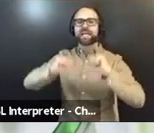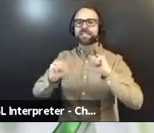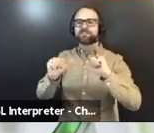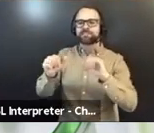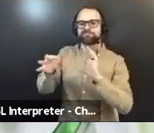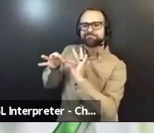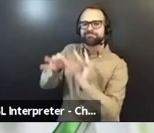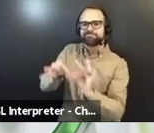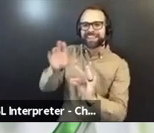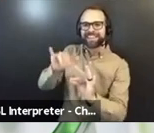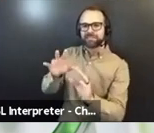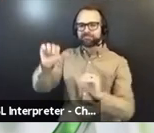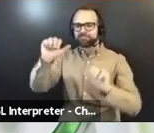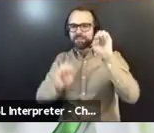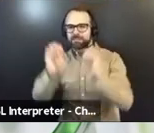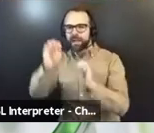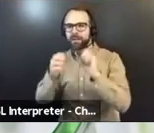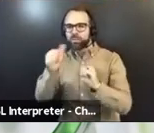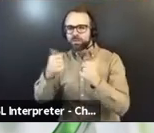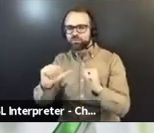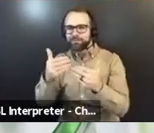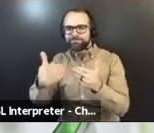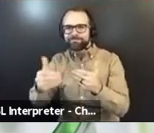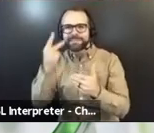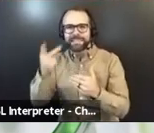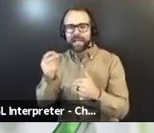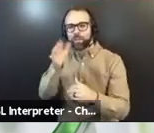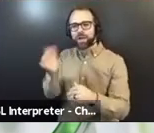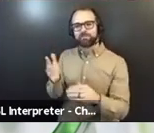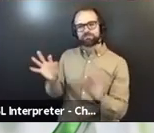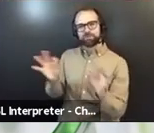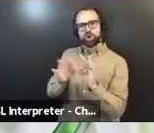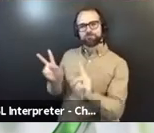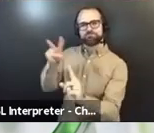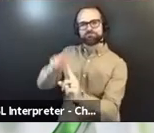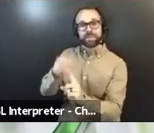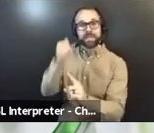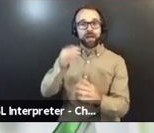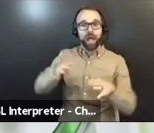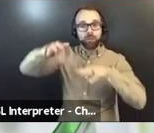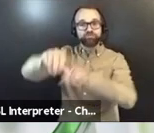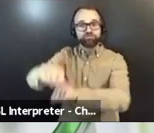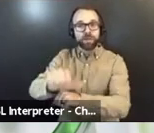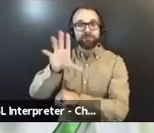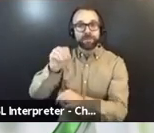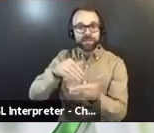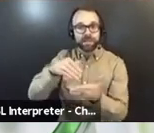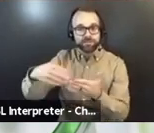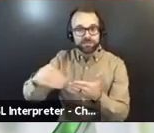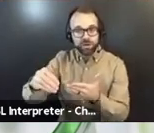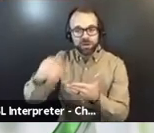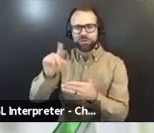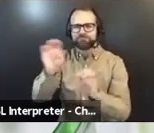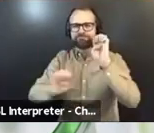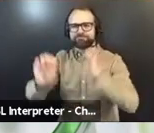experiment that we're going to go through and there's a cost applied to it. And if I spend $50,000 on trying to experiment on this